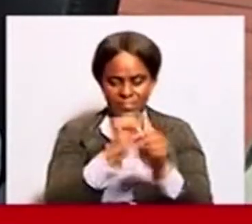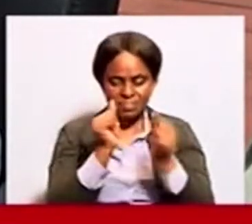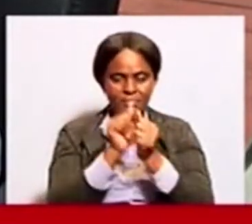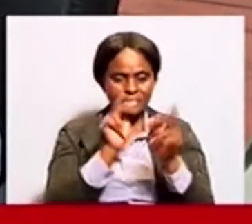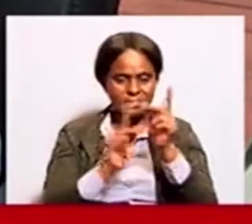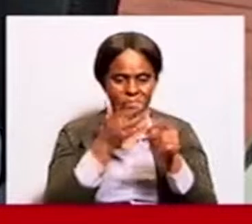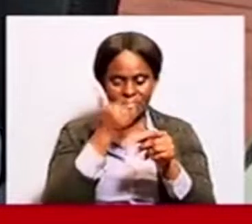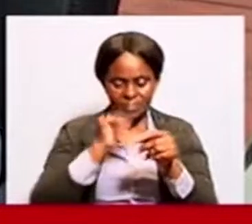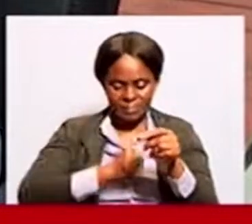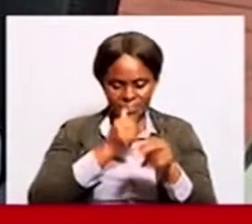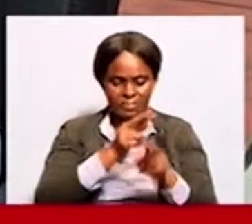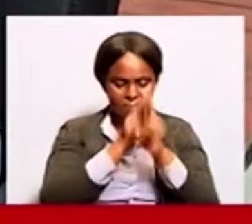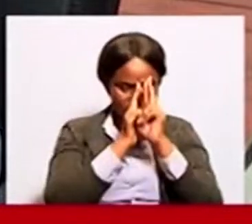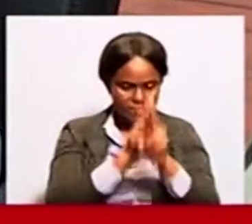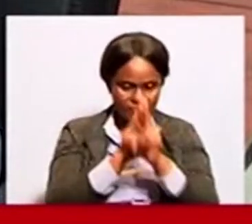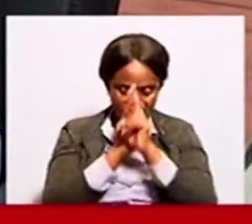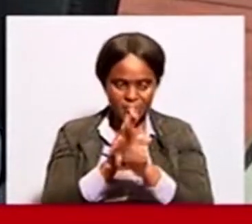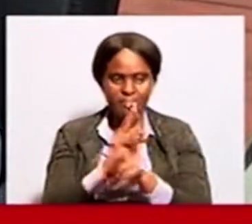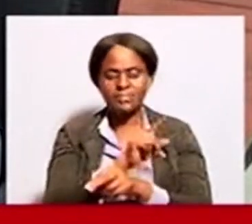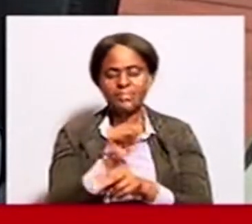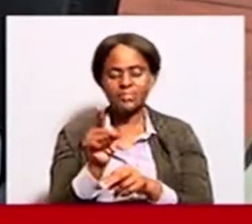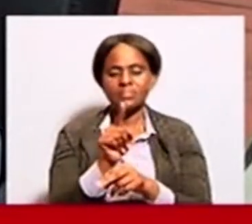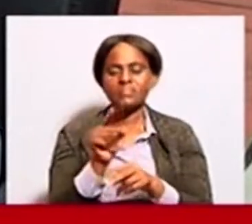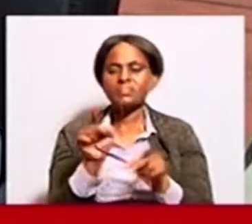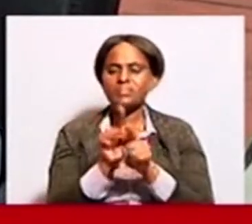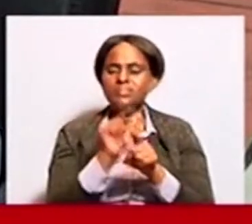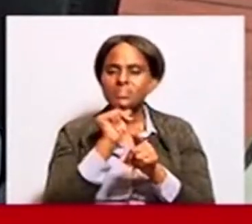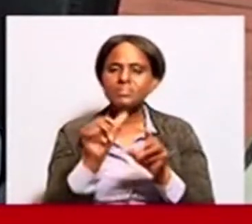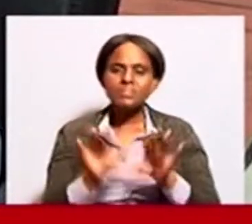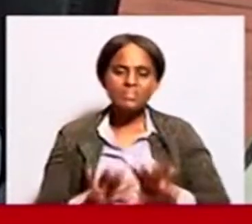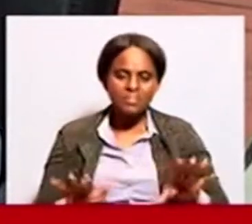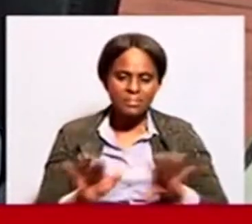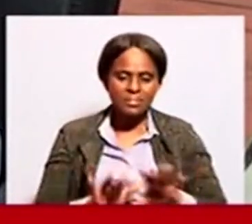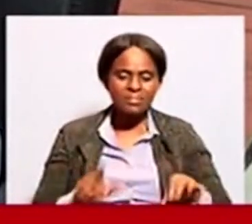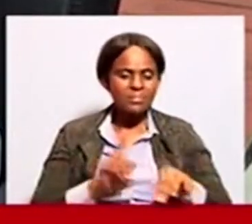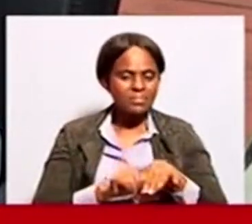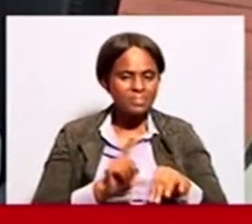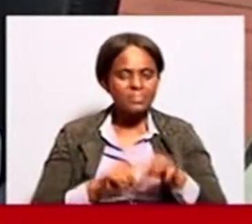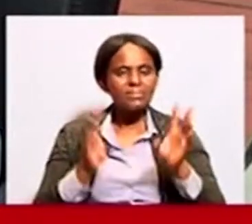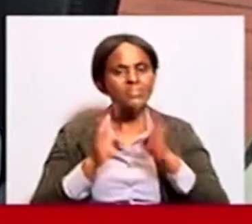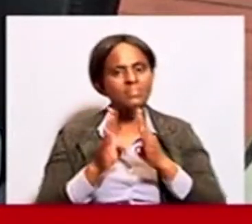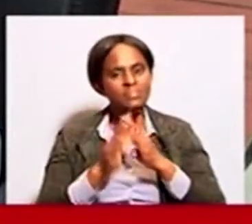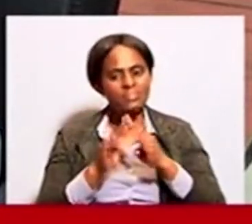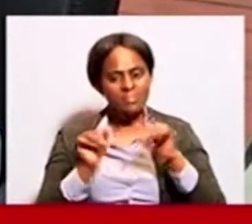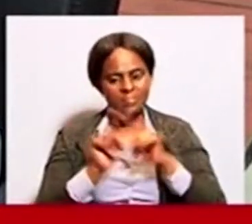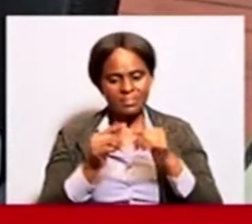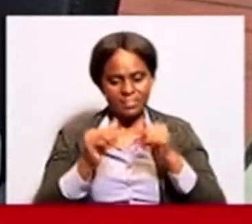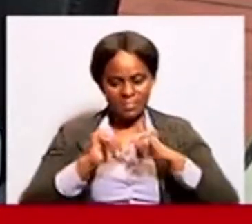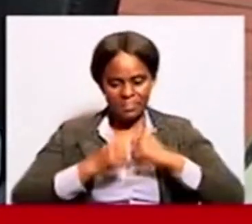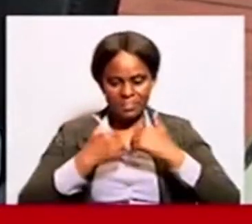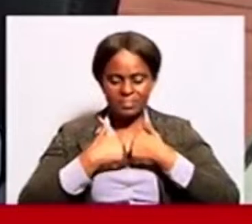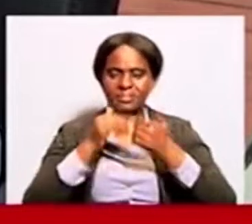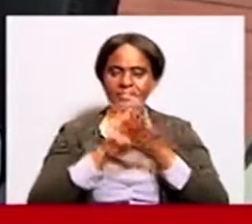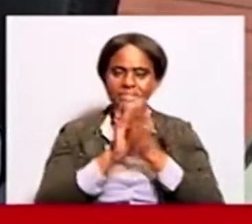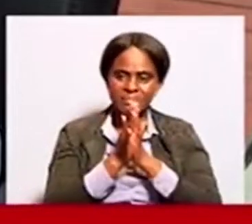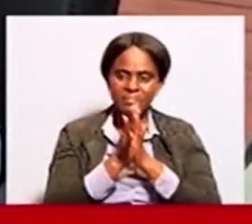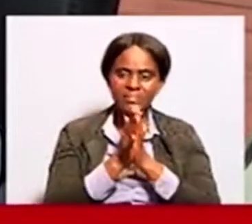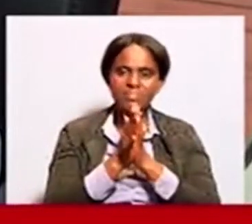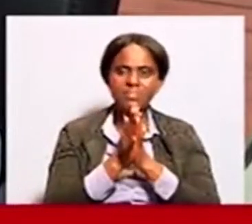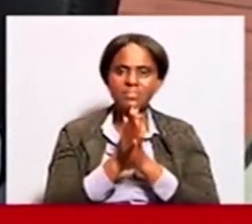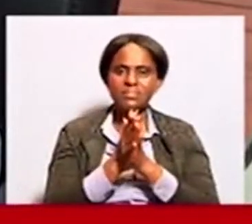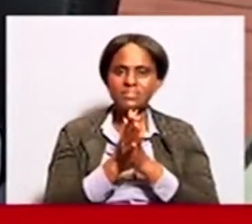should respect them. So they are not present during these sessions, and now we have become, that is our